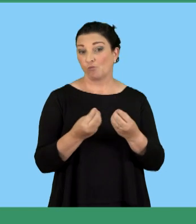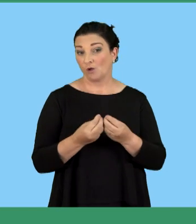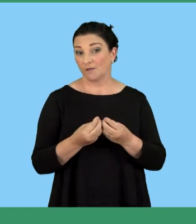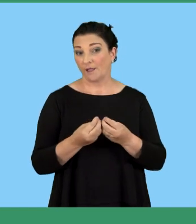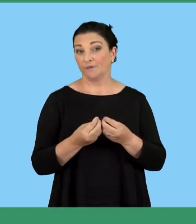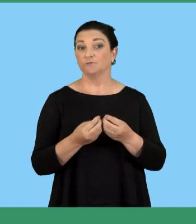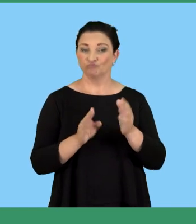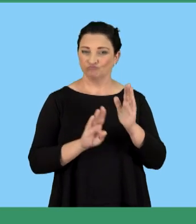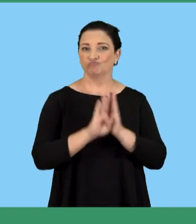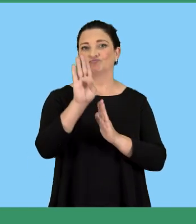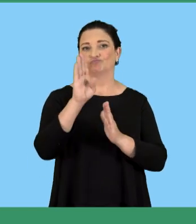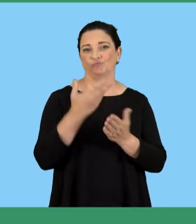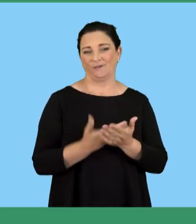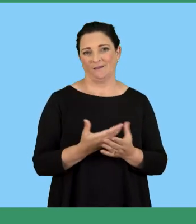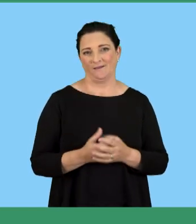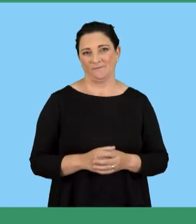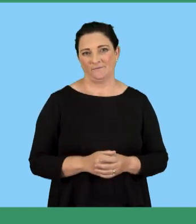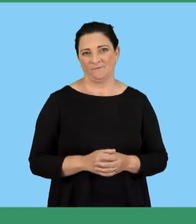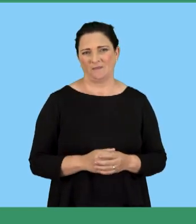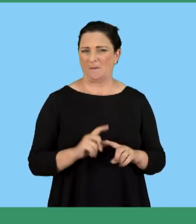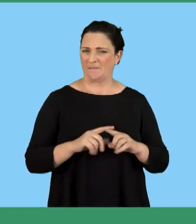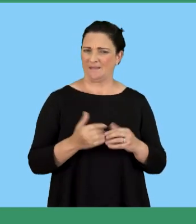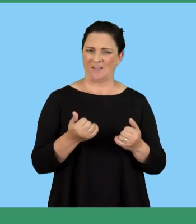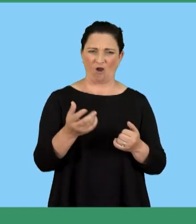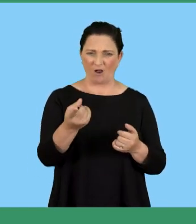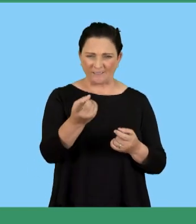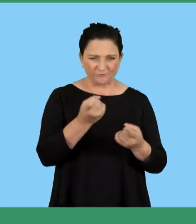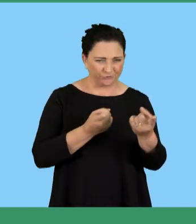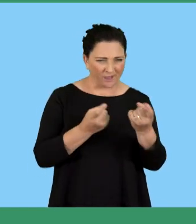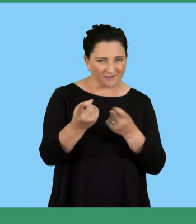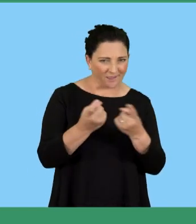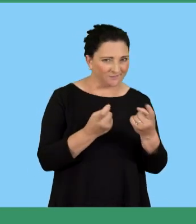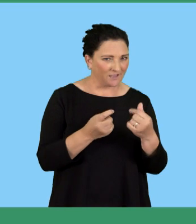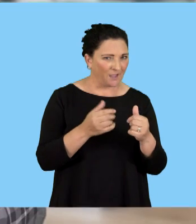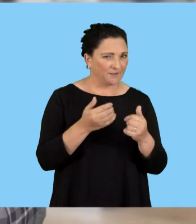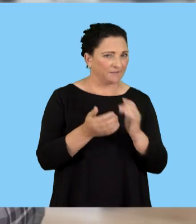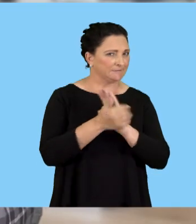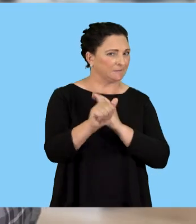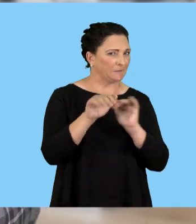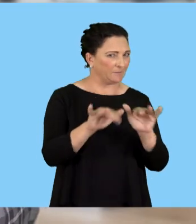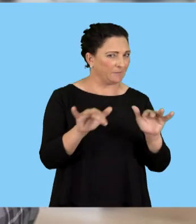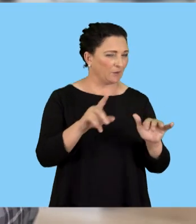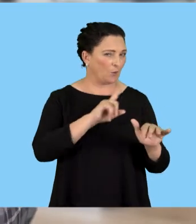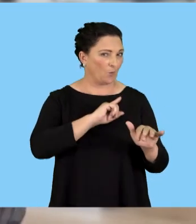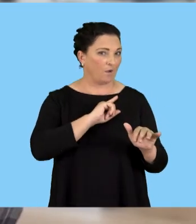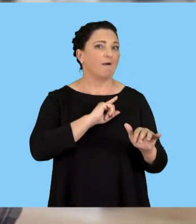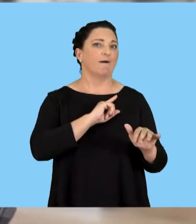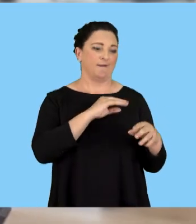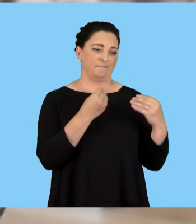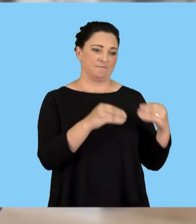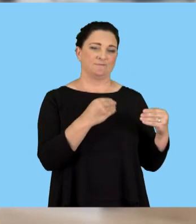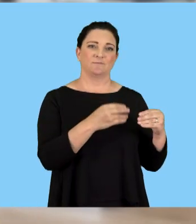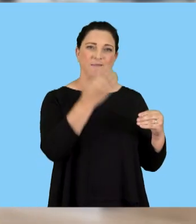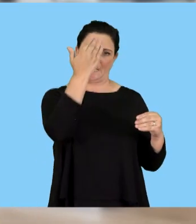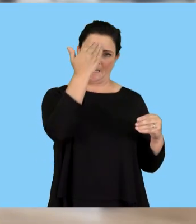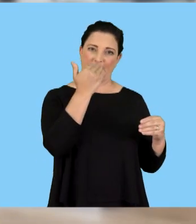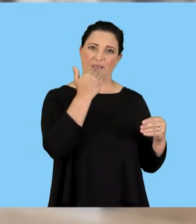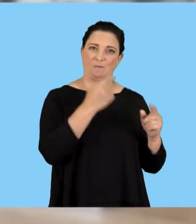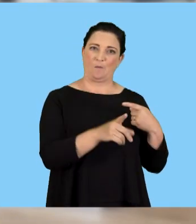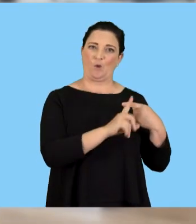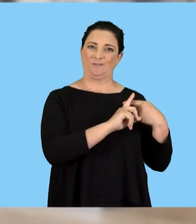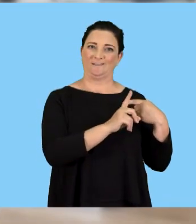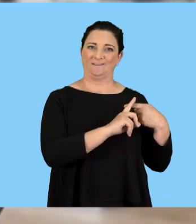the first advantage is the business may attract experienced employees and increase the pool of